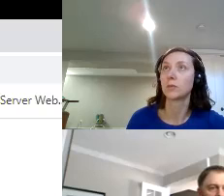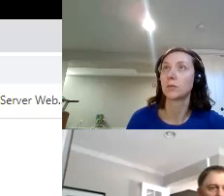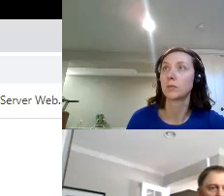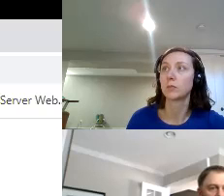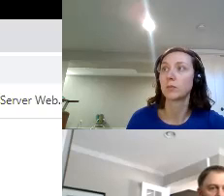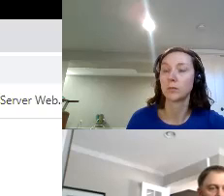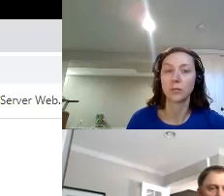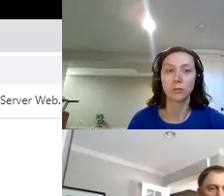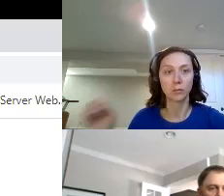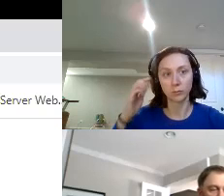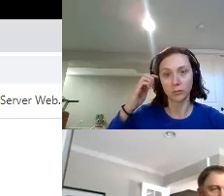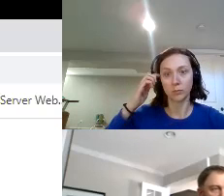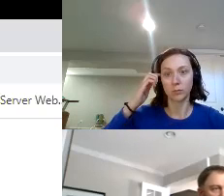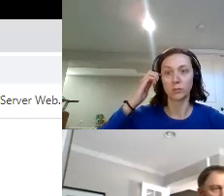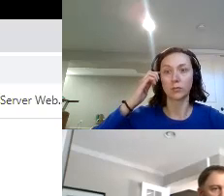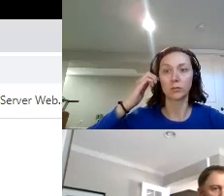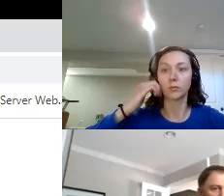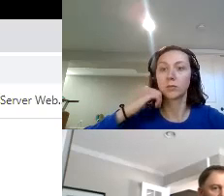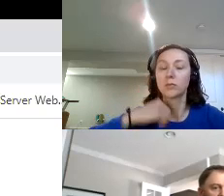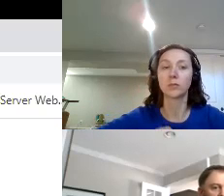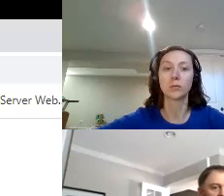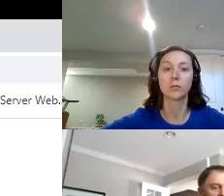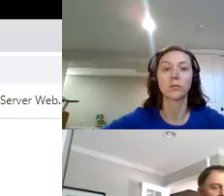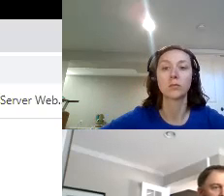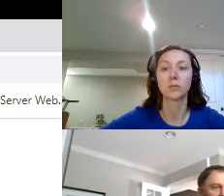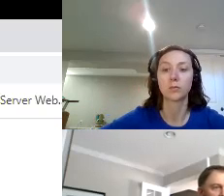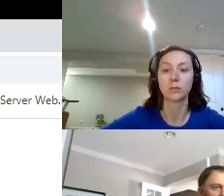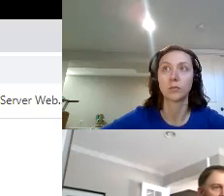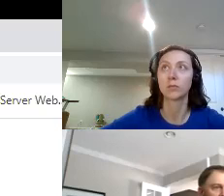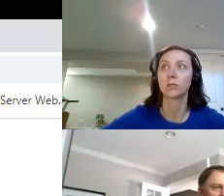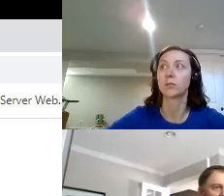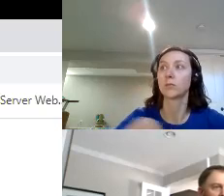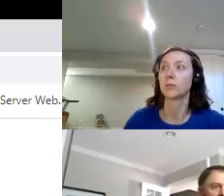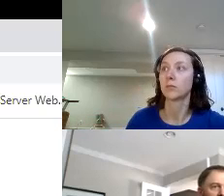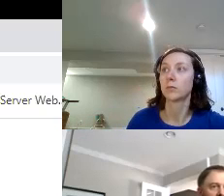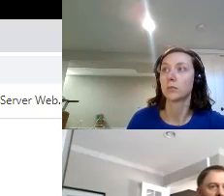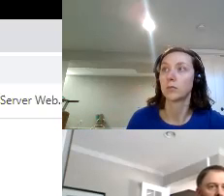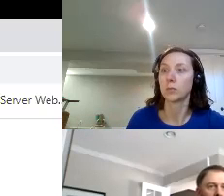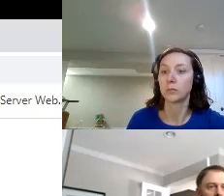to see what the metric is for that particular year and that particular jurisdiction.